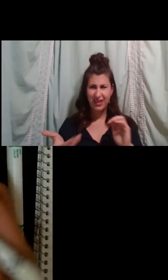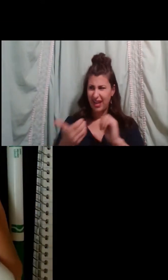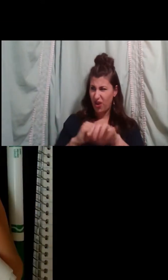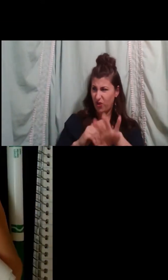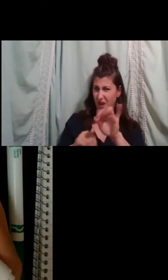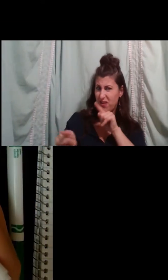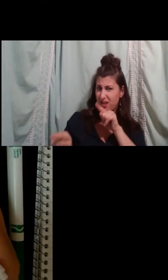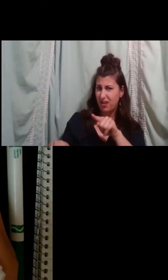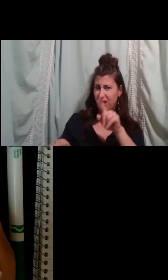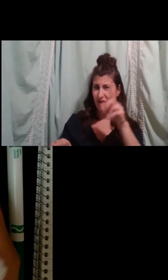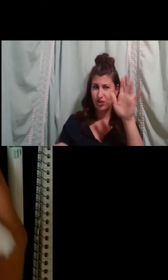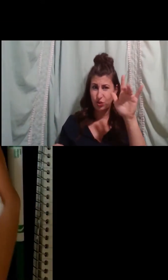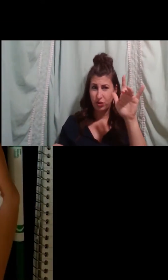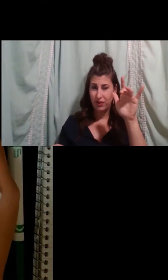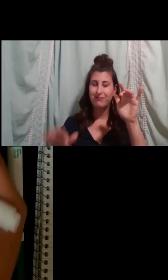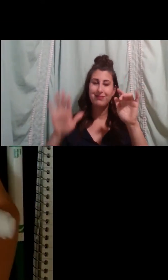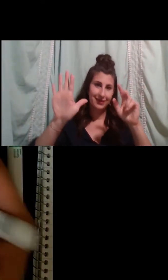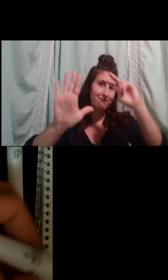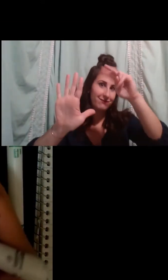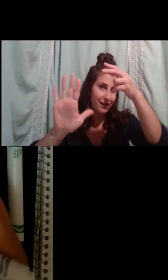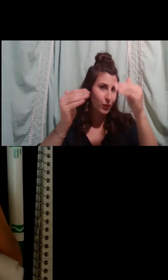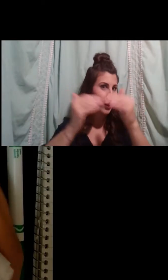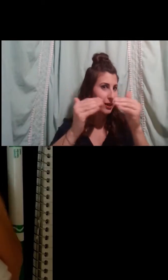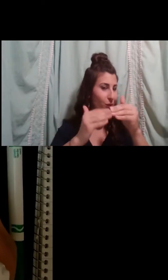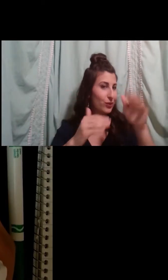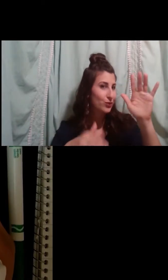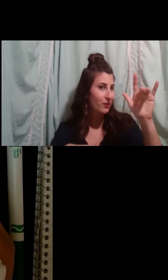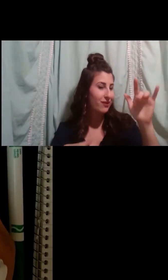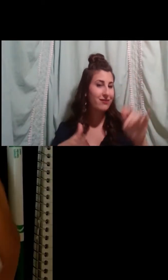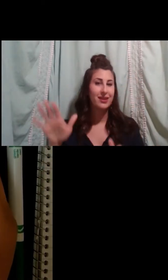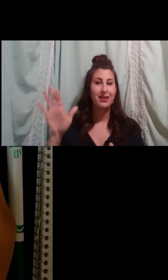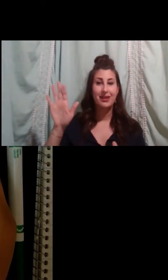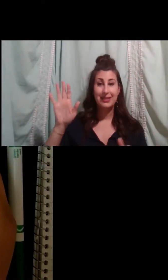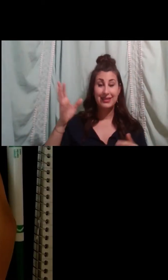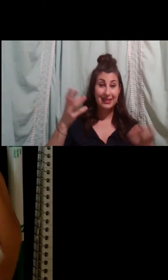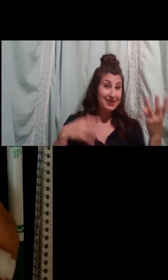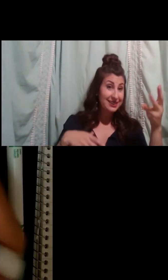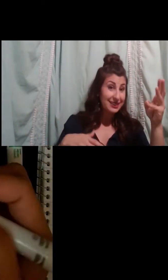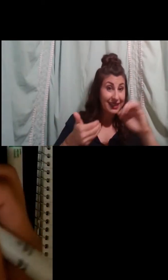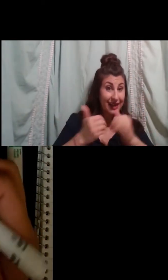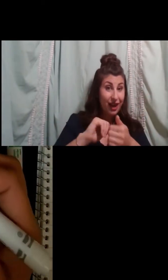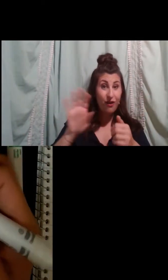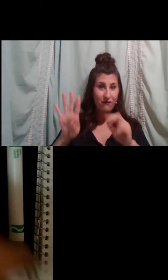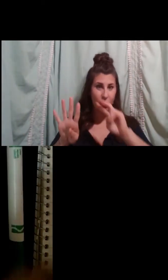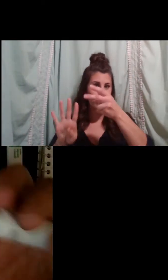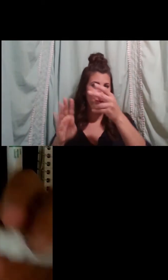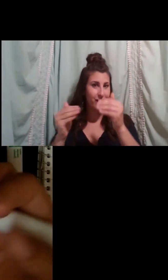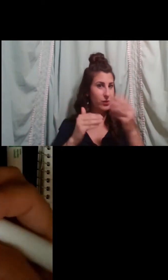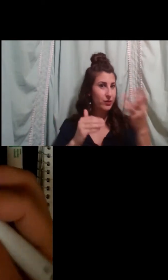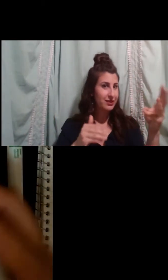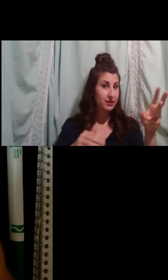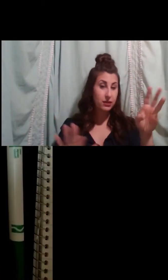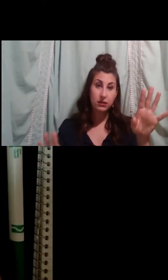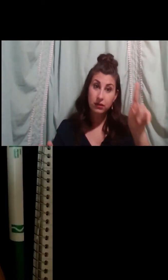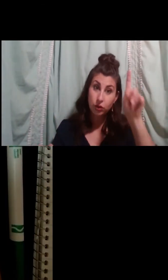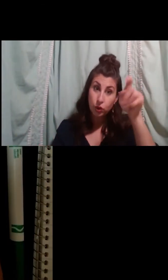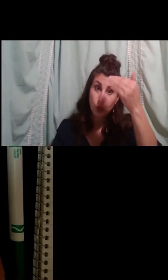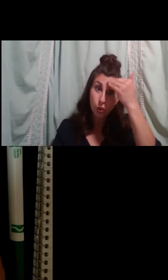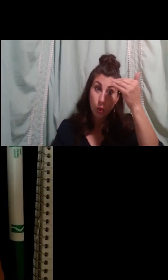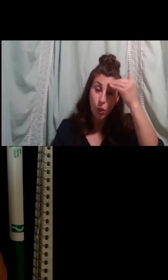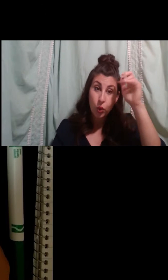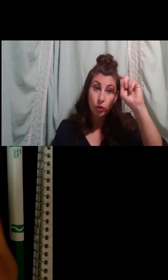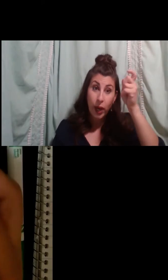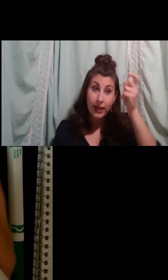did I get 25? 5 squared is 25. How did I get 16? 4 squared is 16. You have to know your